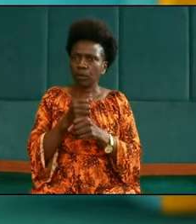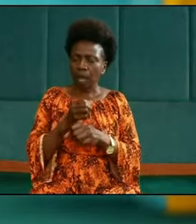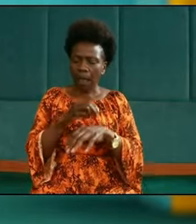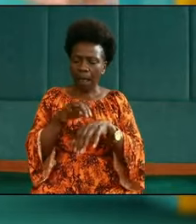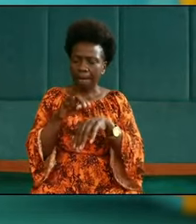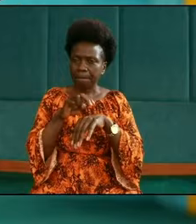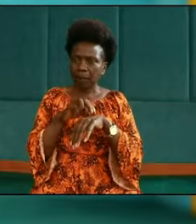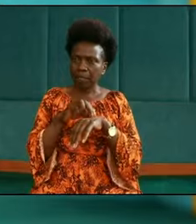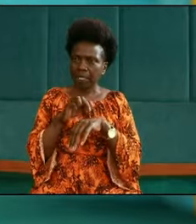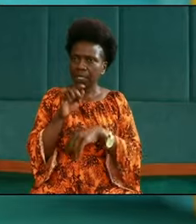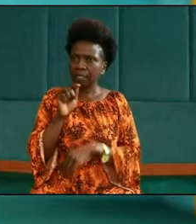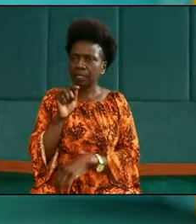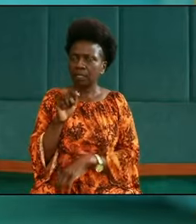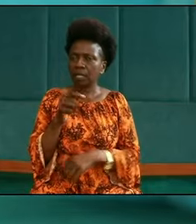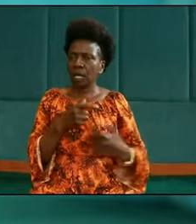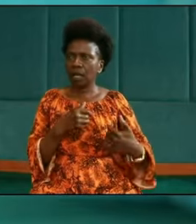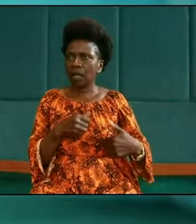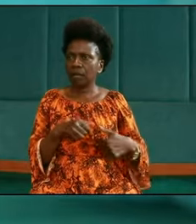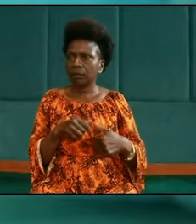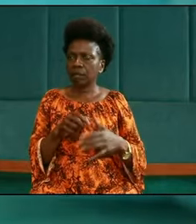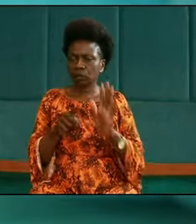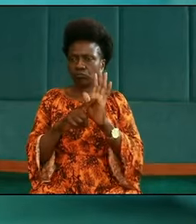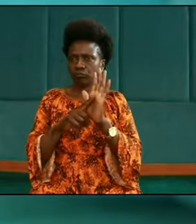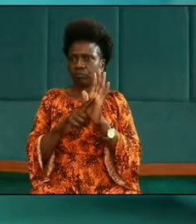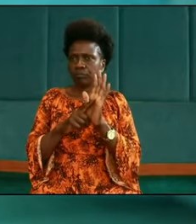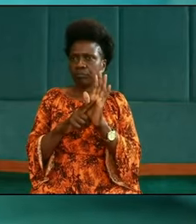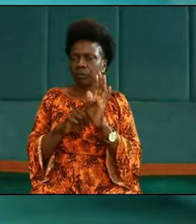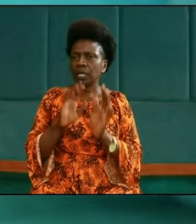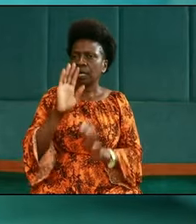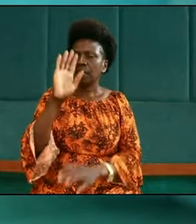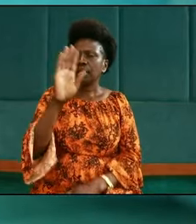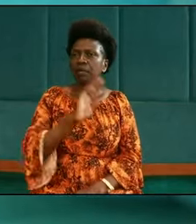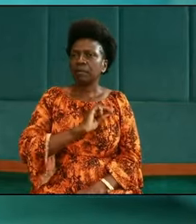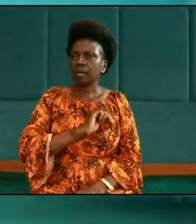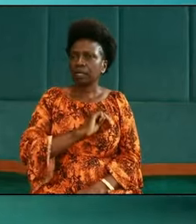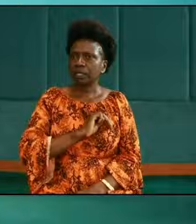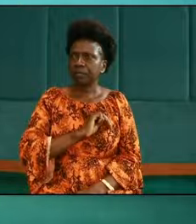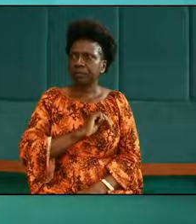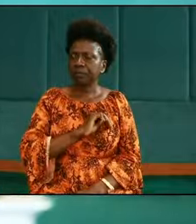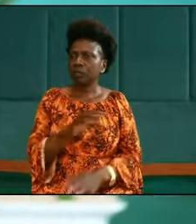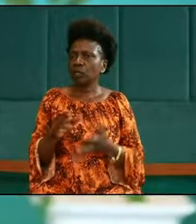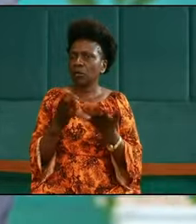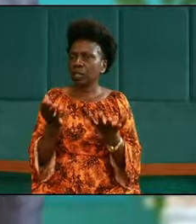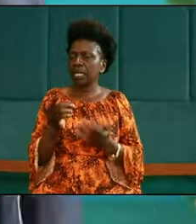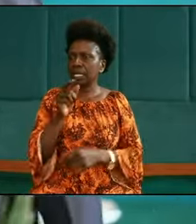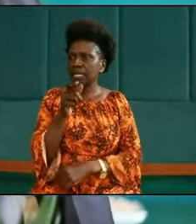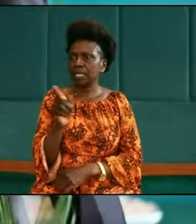upon the heart by showing his mercy despite